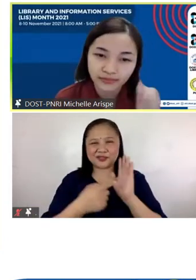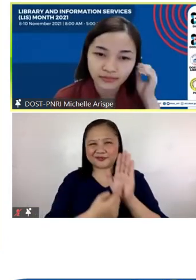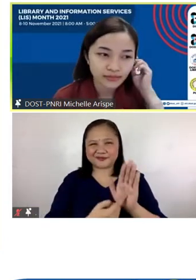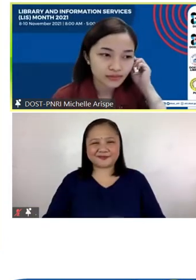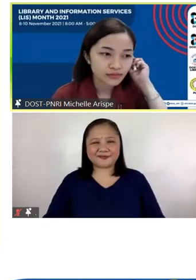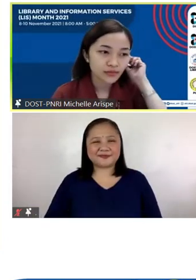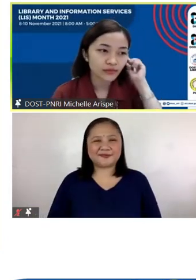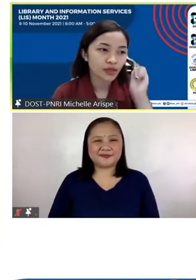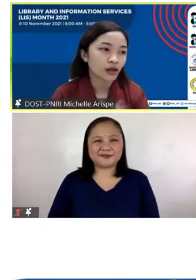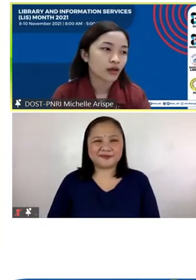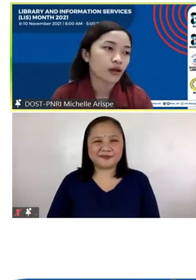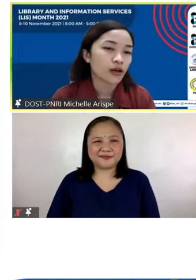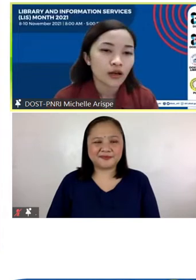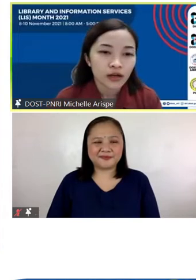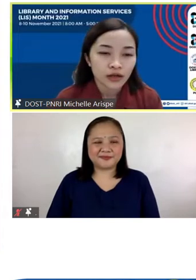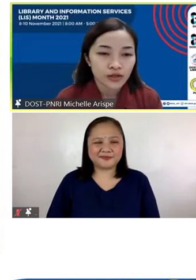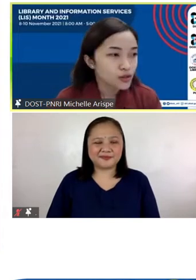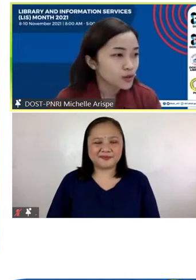presentation.